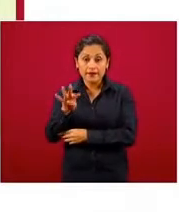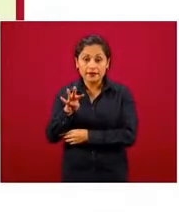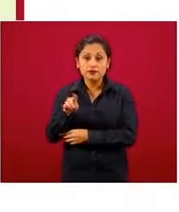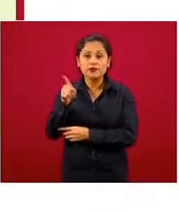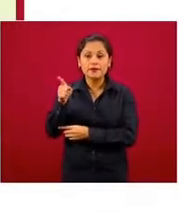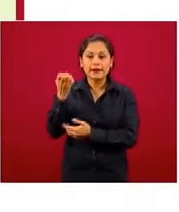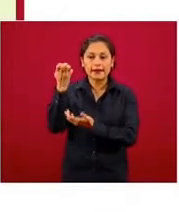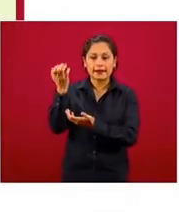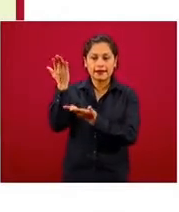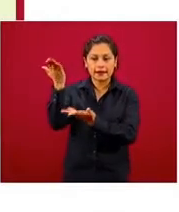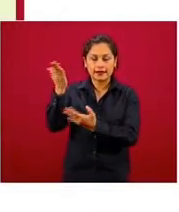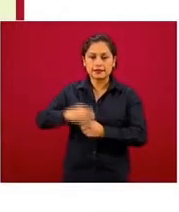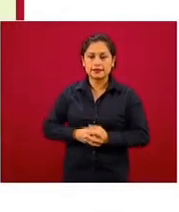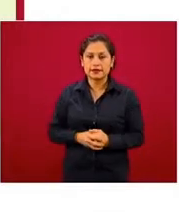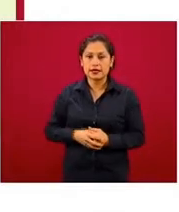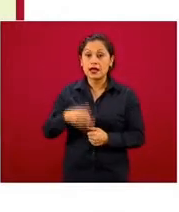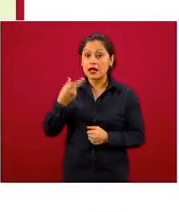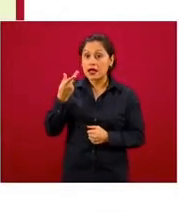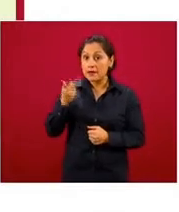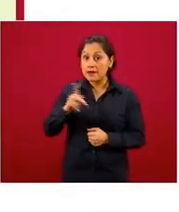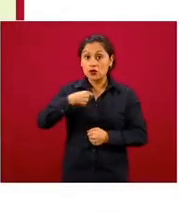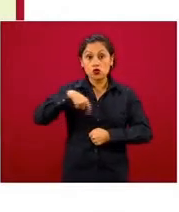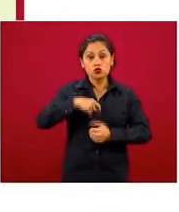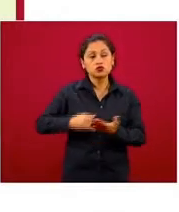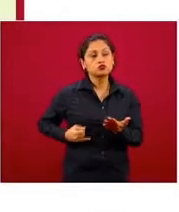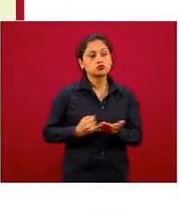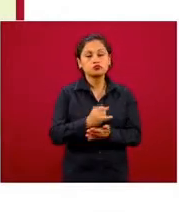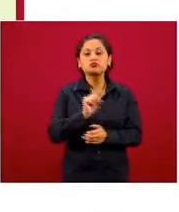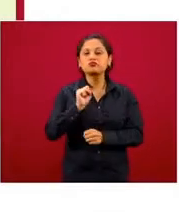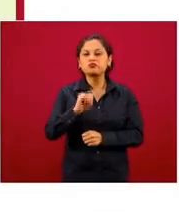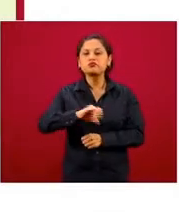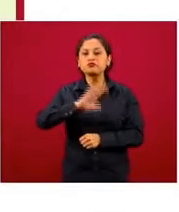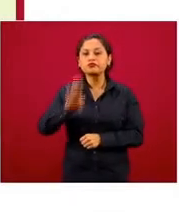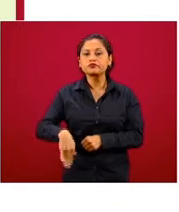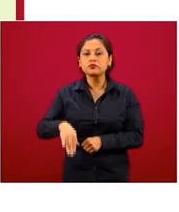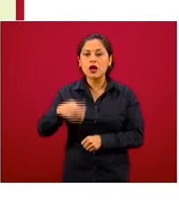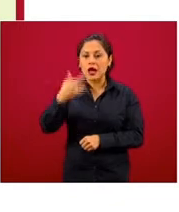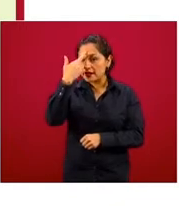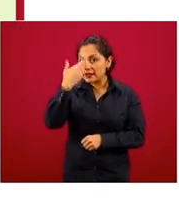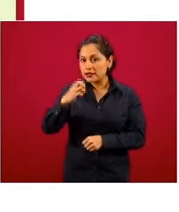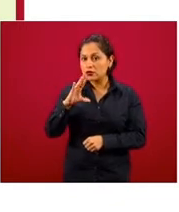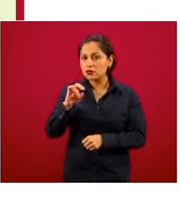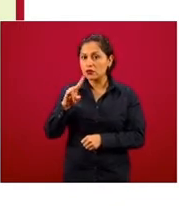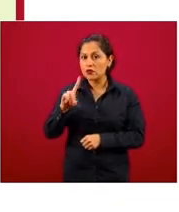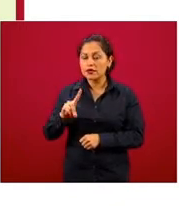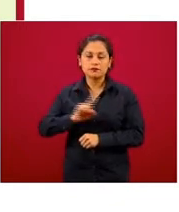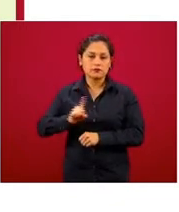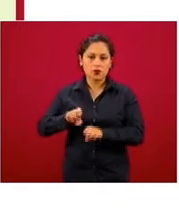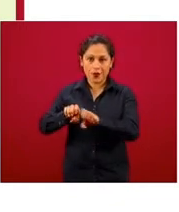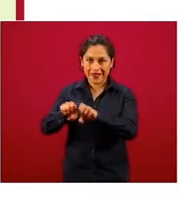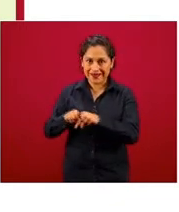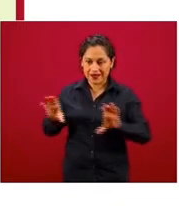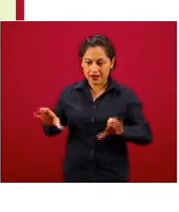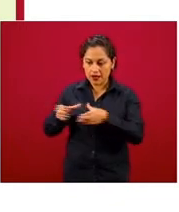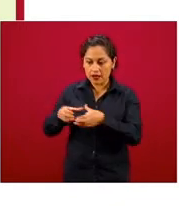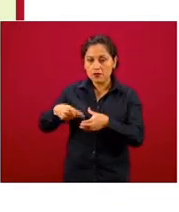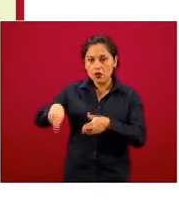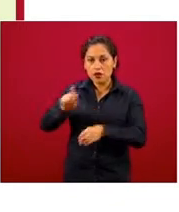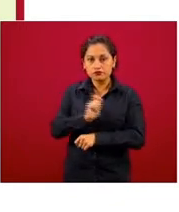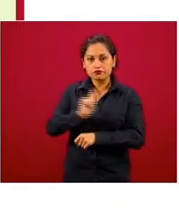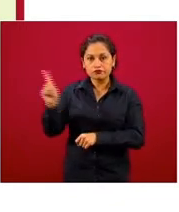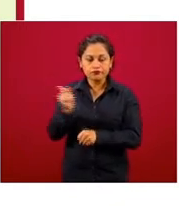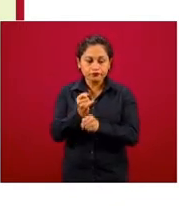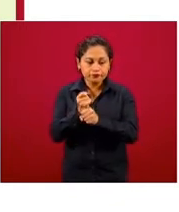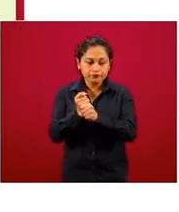by COVID to be included in this number. The idea is to be transparent always with the information.